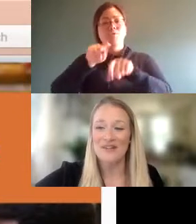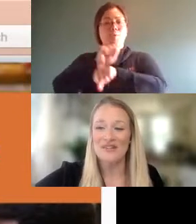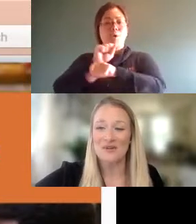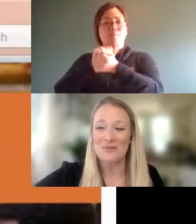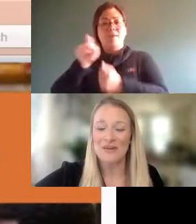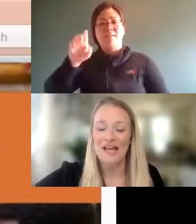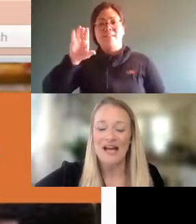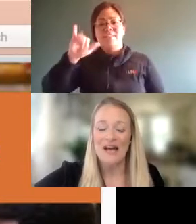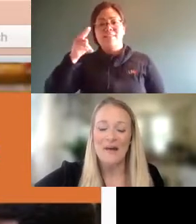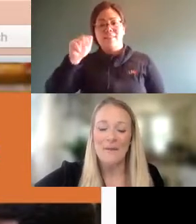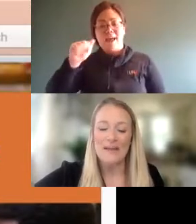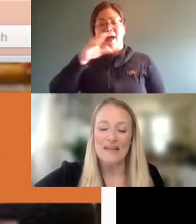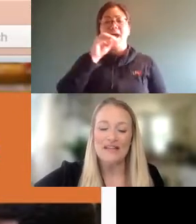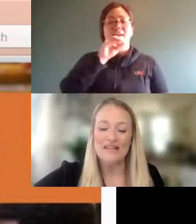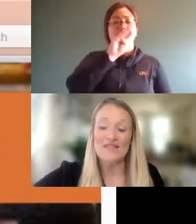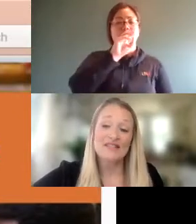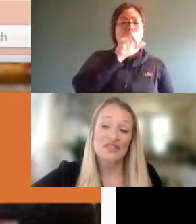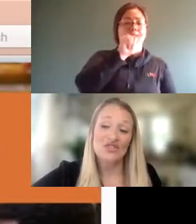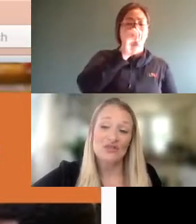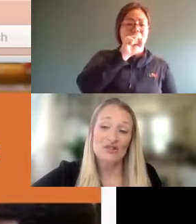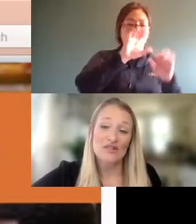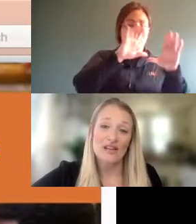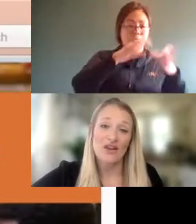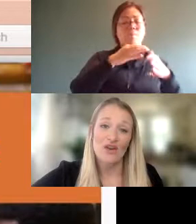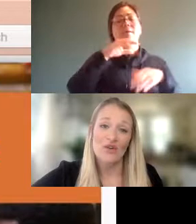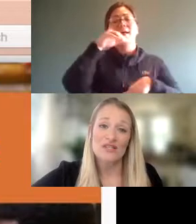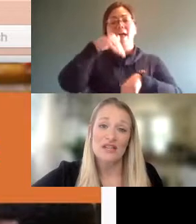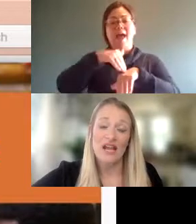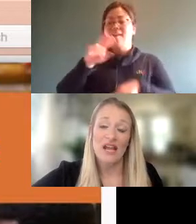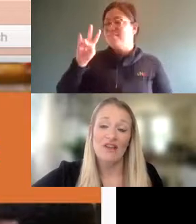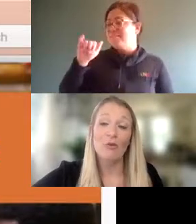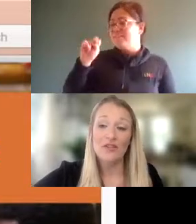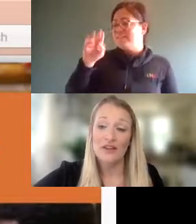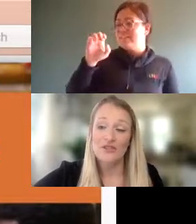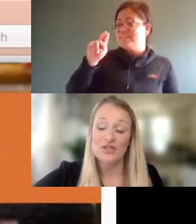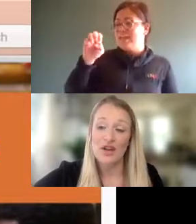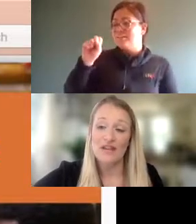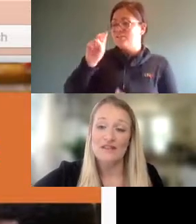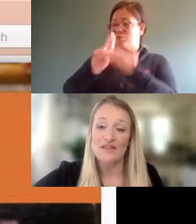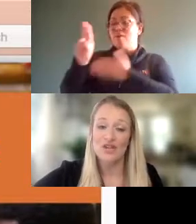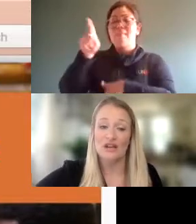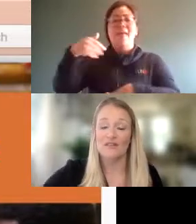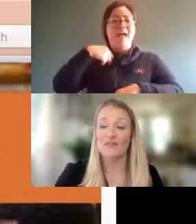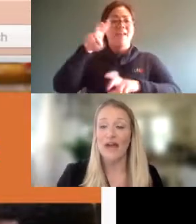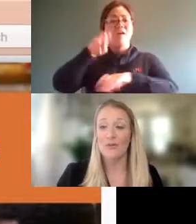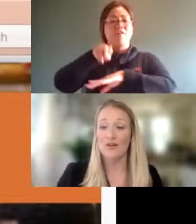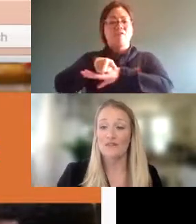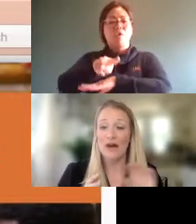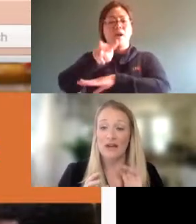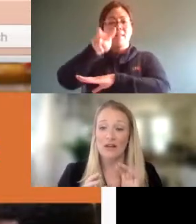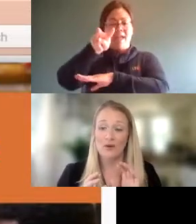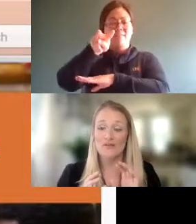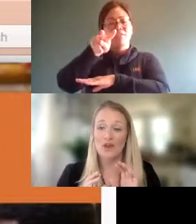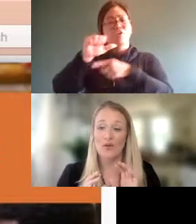and the Morales group and Vincennes University, who did a forklift training session that